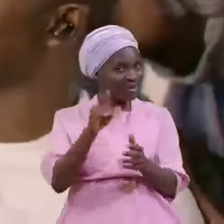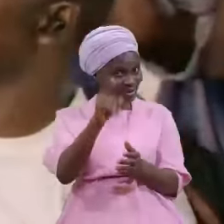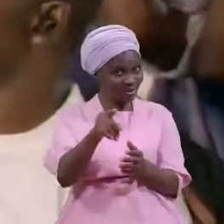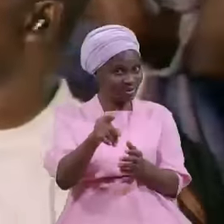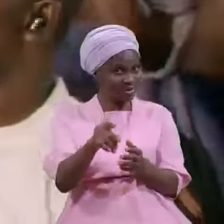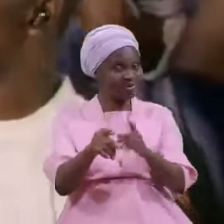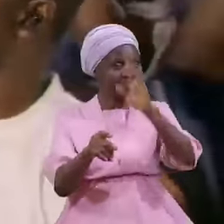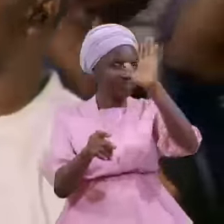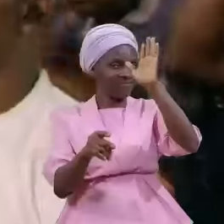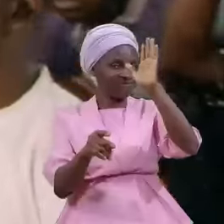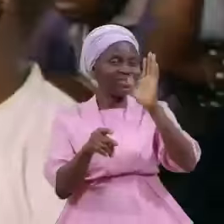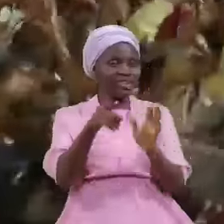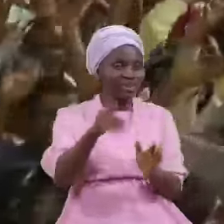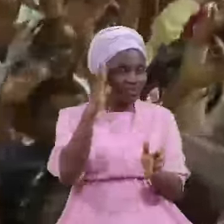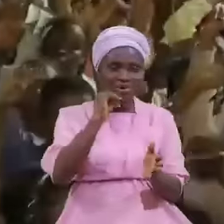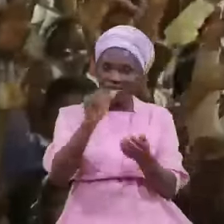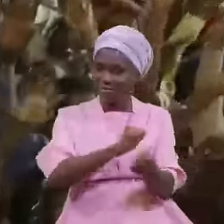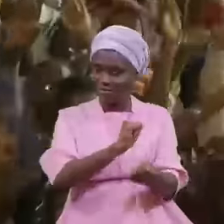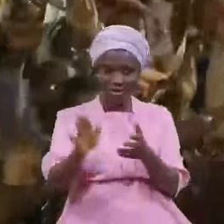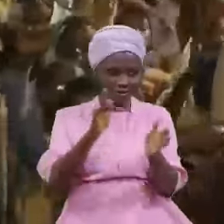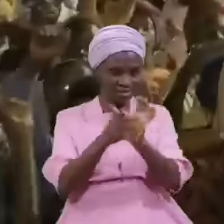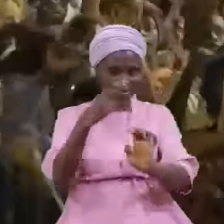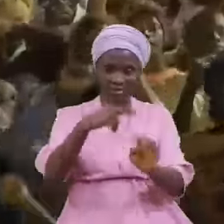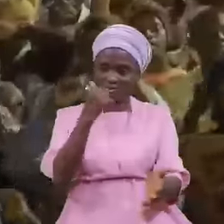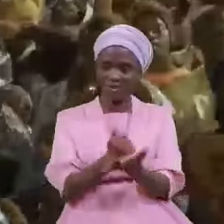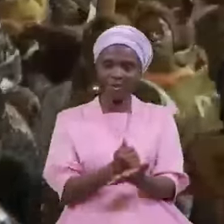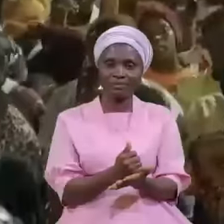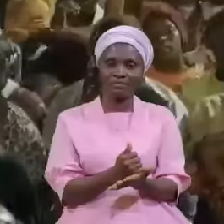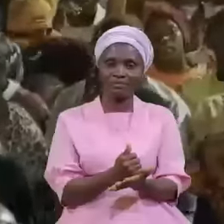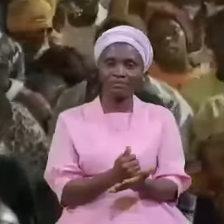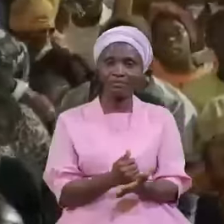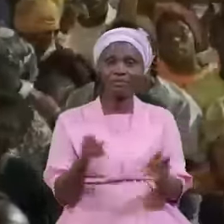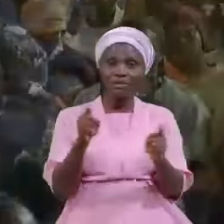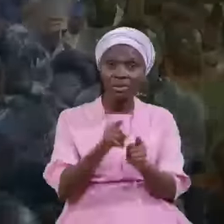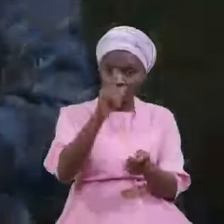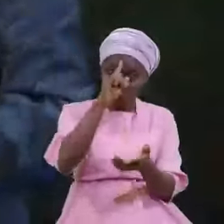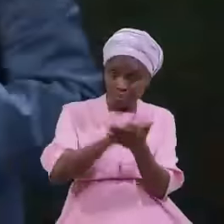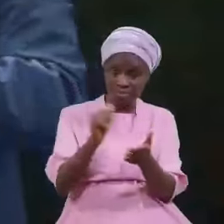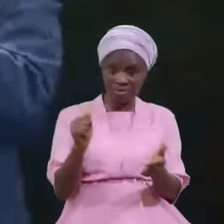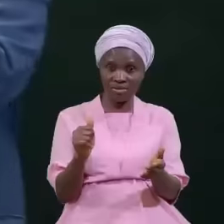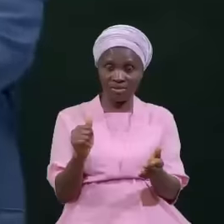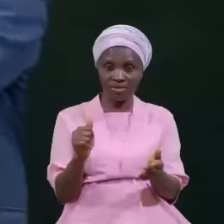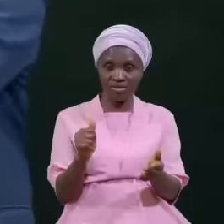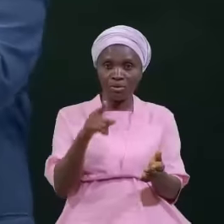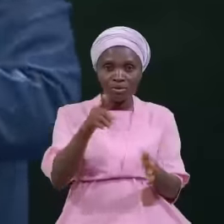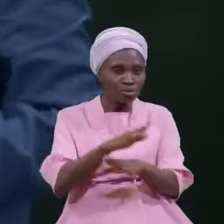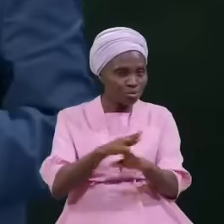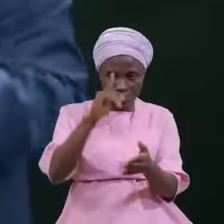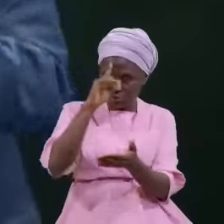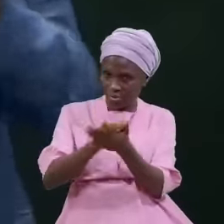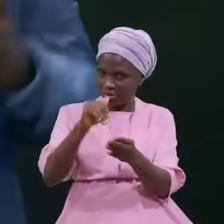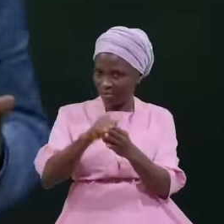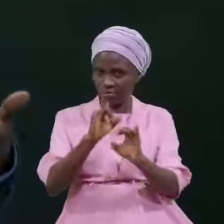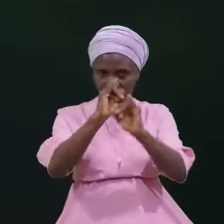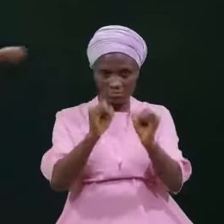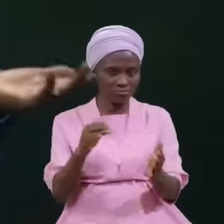not perish in Jesus' name. As you believe, you don't believe in idols anymore. You believe on him.